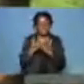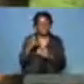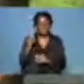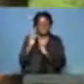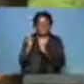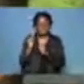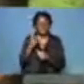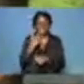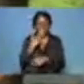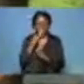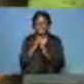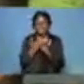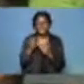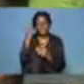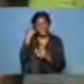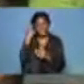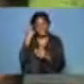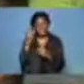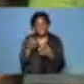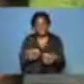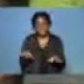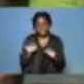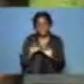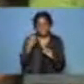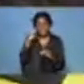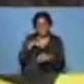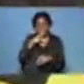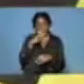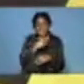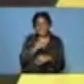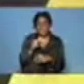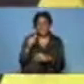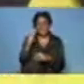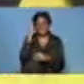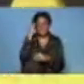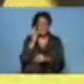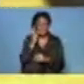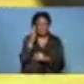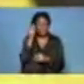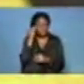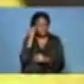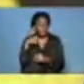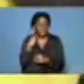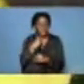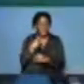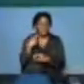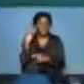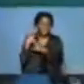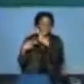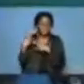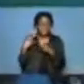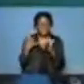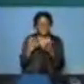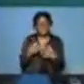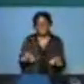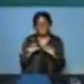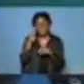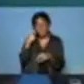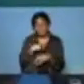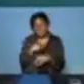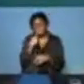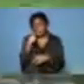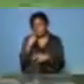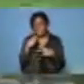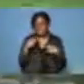50 years, it's important for our kids and adults to know our history. Well, it was important for me because we have